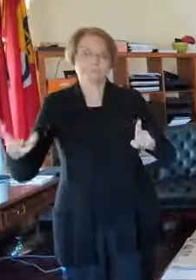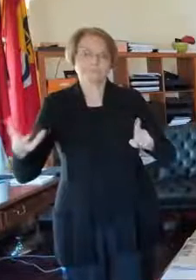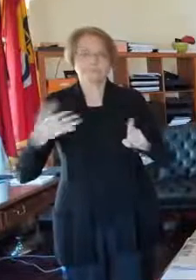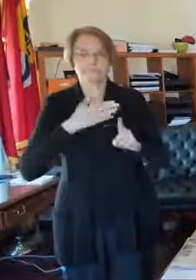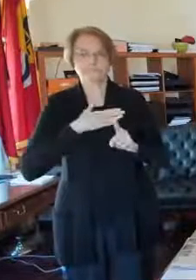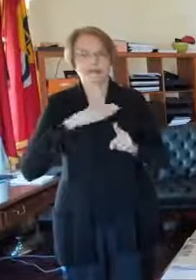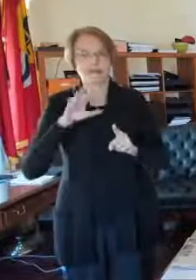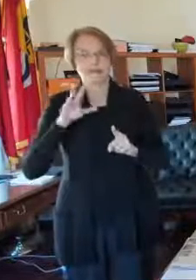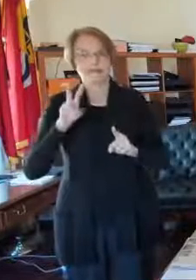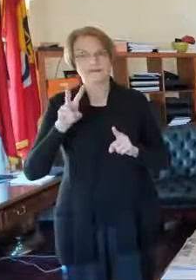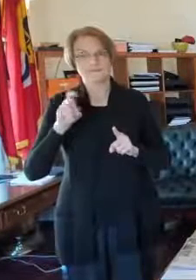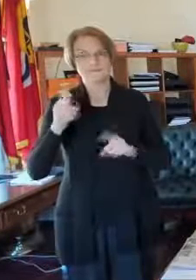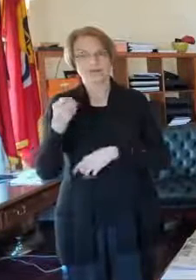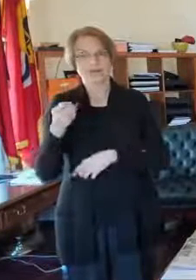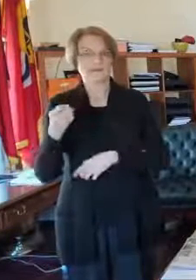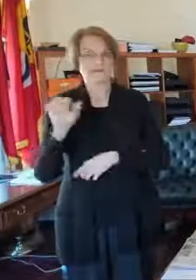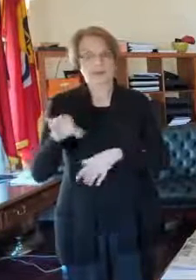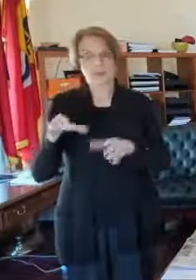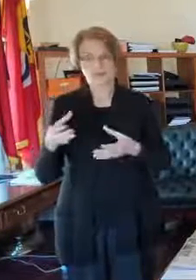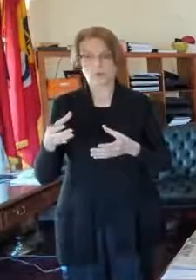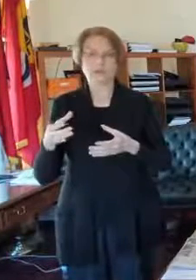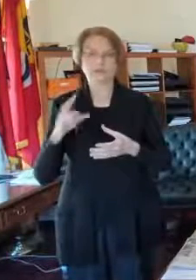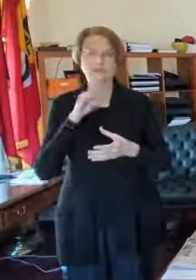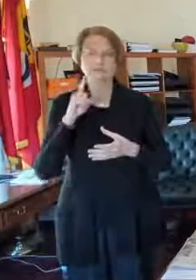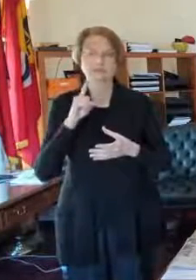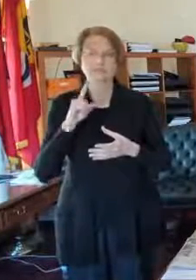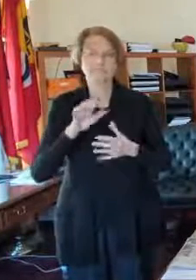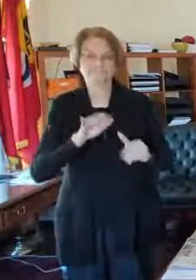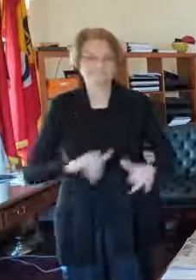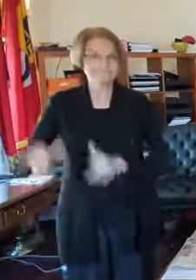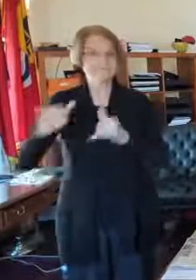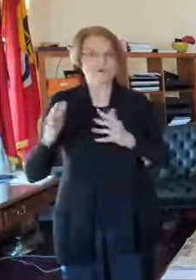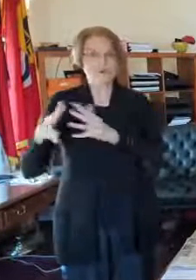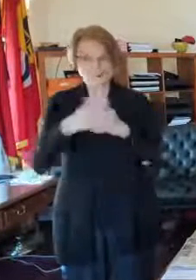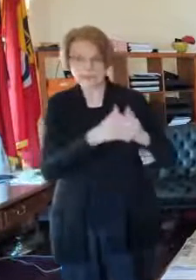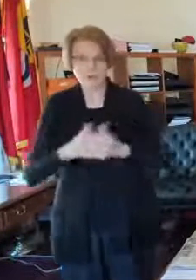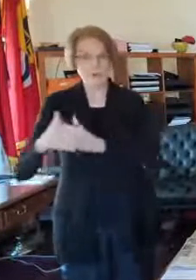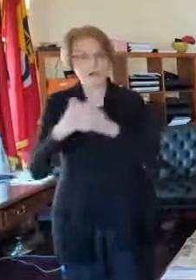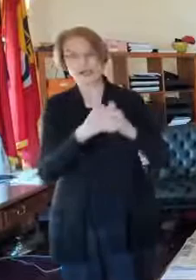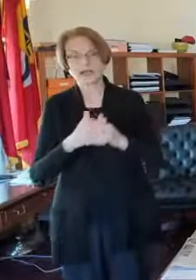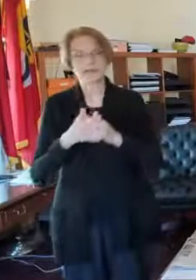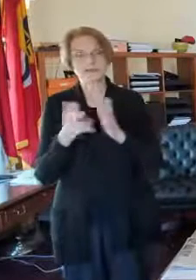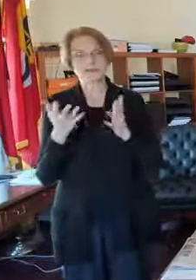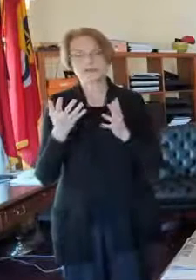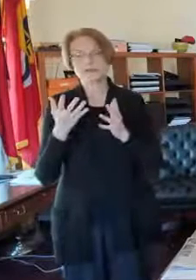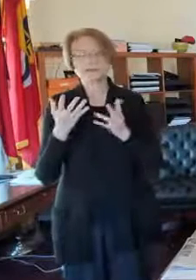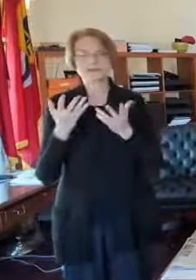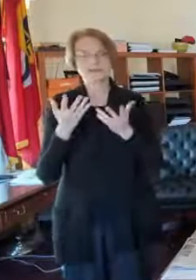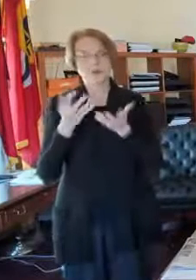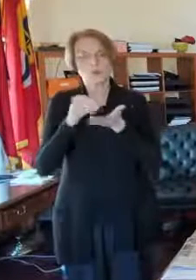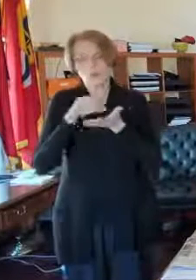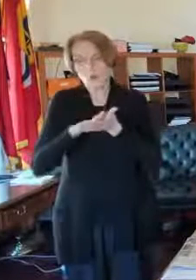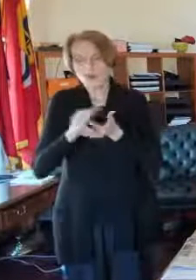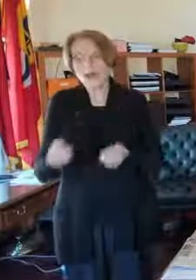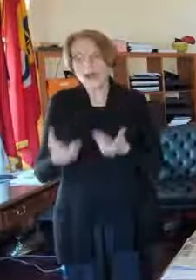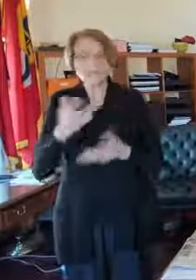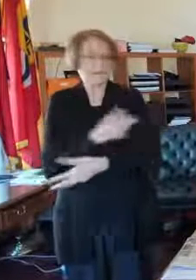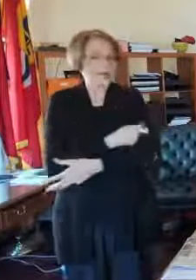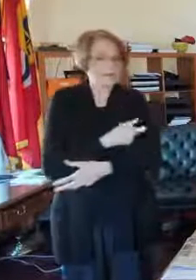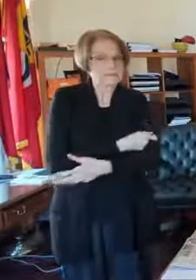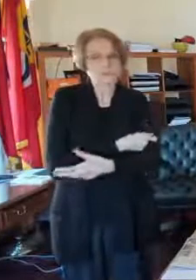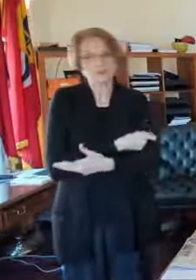is an entity, national entity that records vaccinations and keeps track of all that for